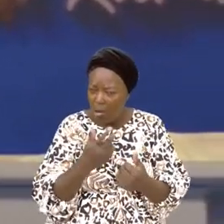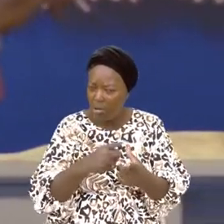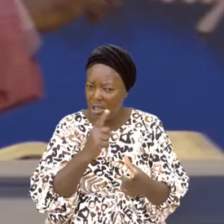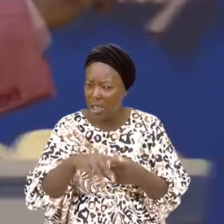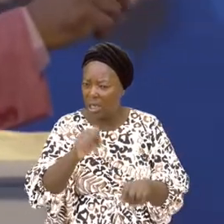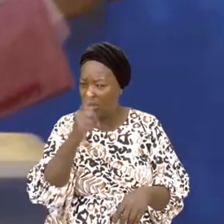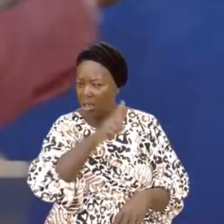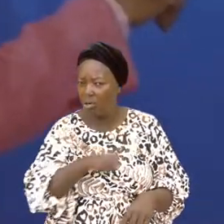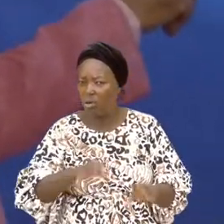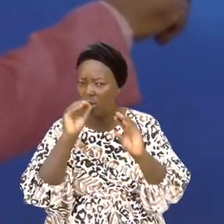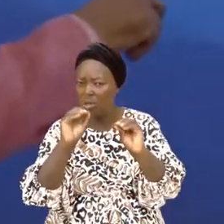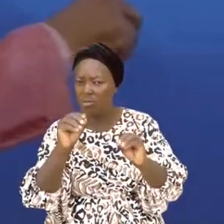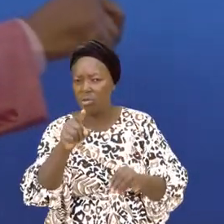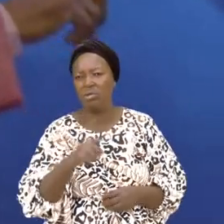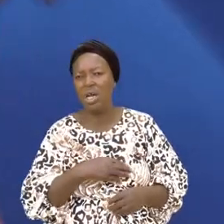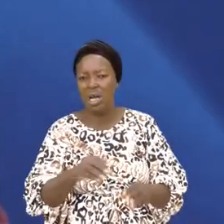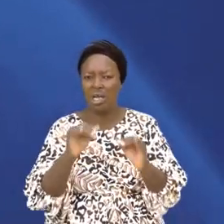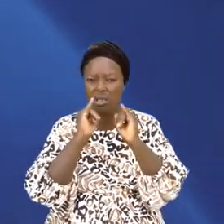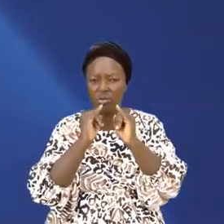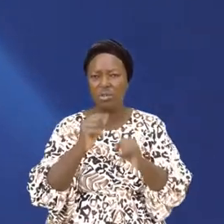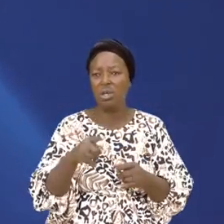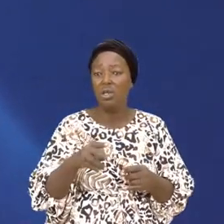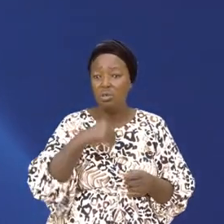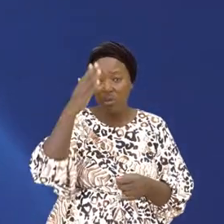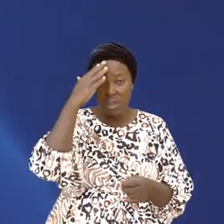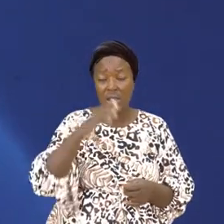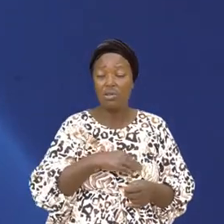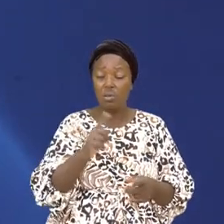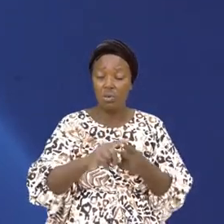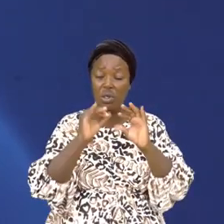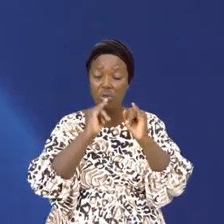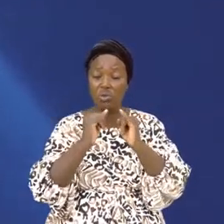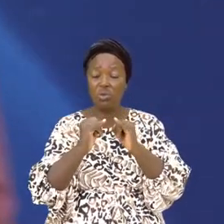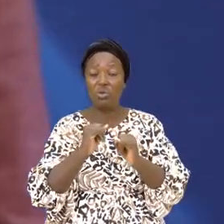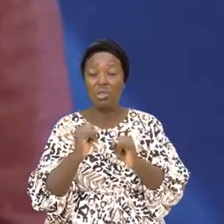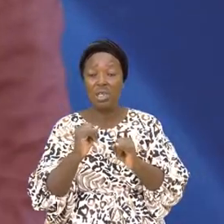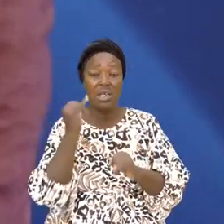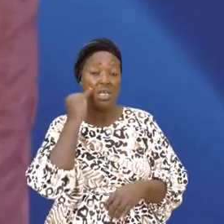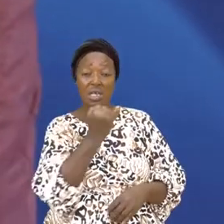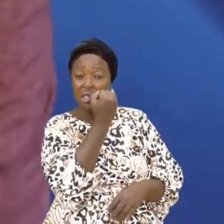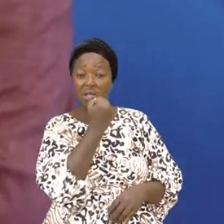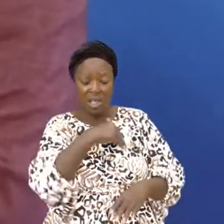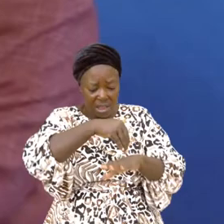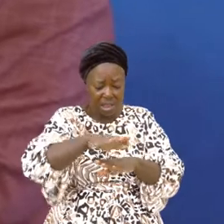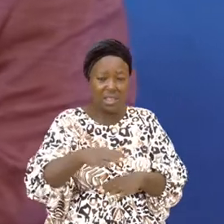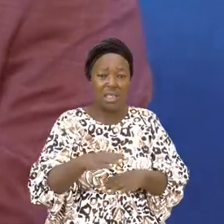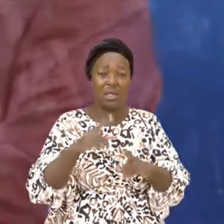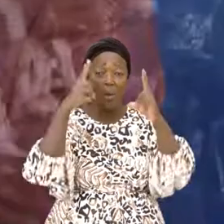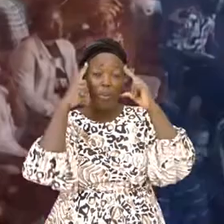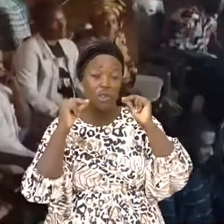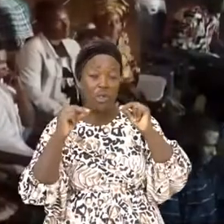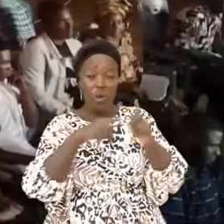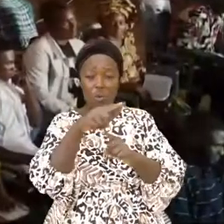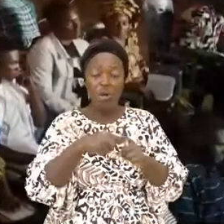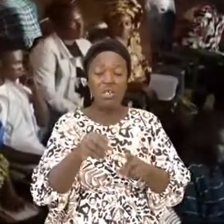When he instructed Israel, he sent Moses. When he instructed the children of